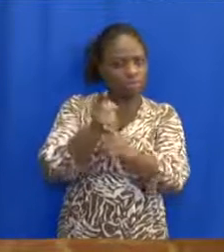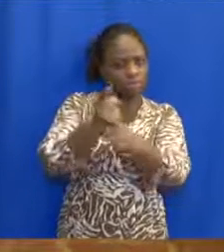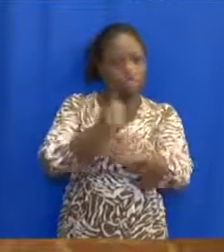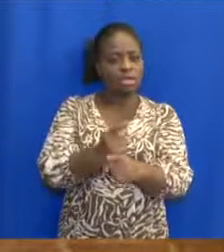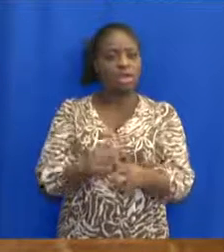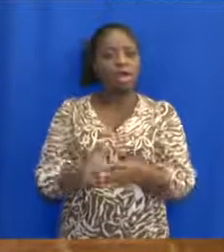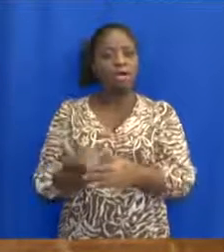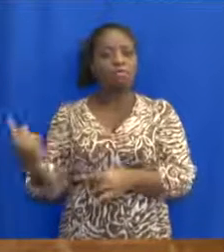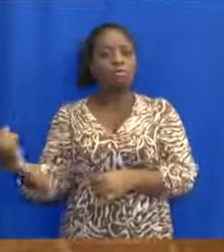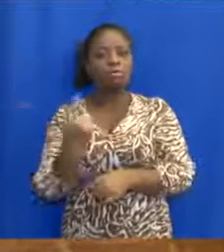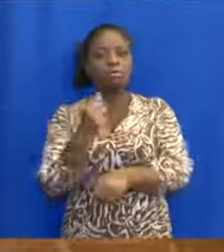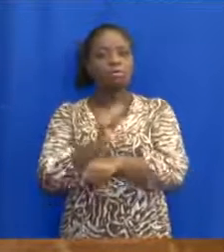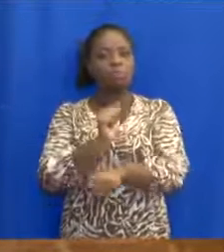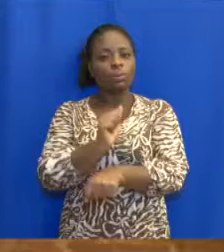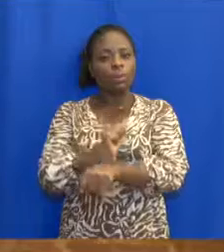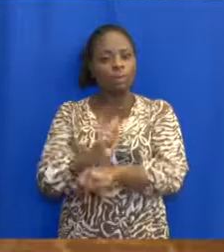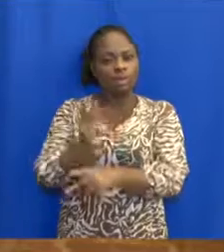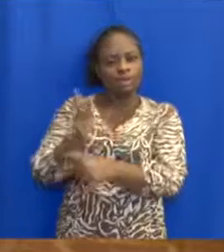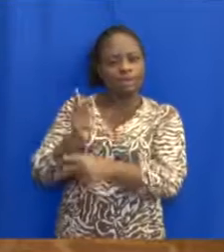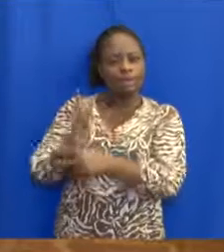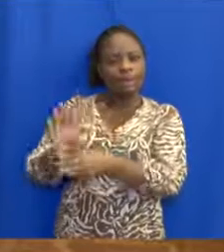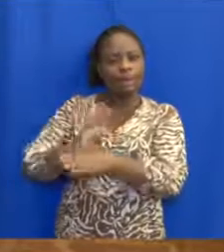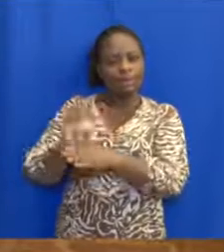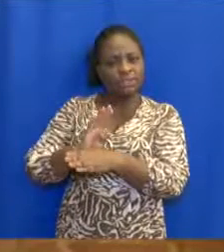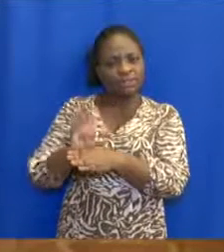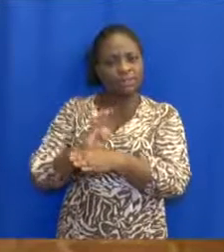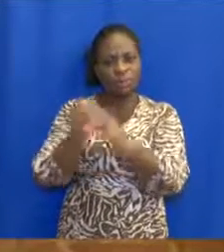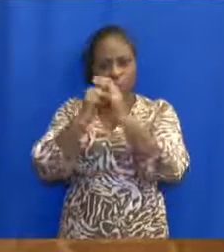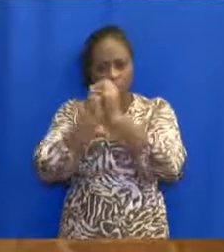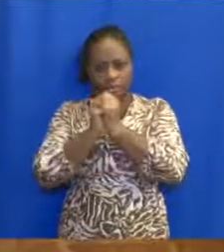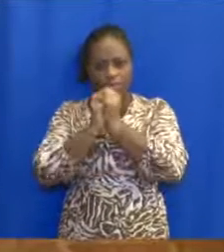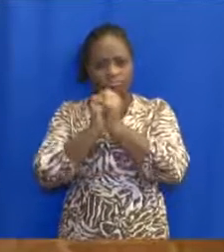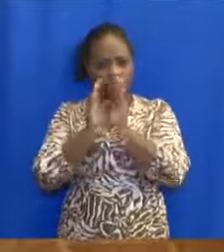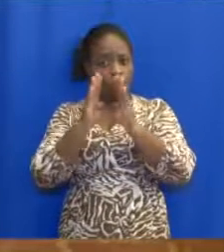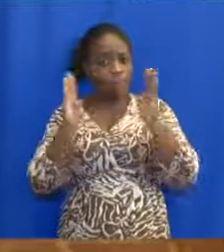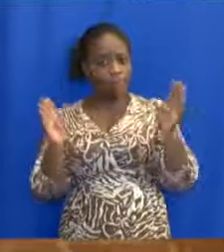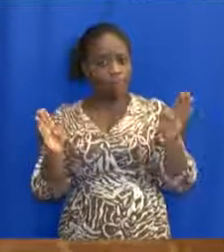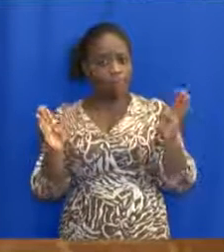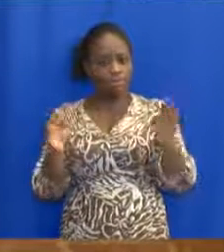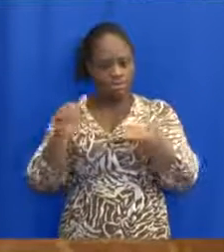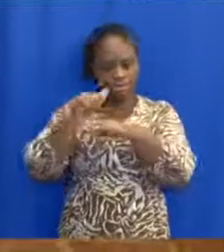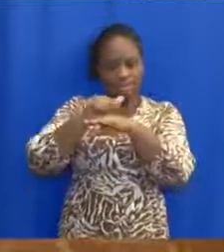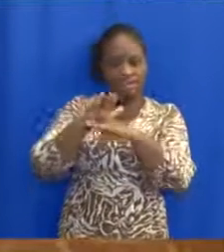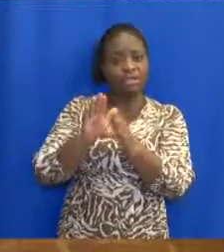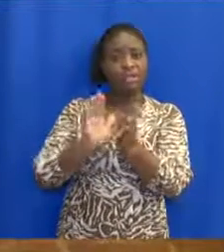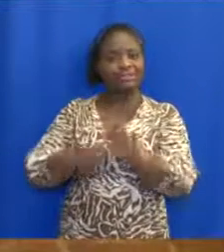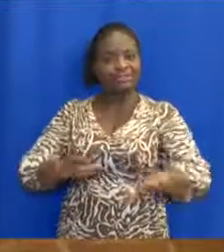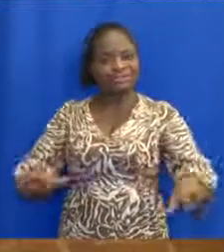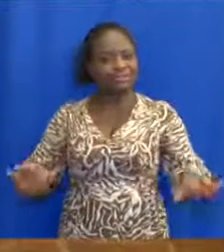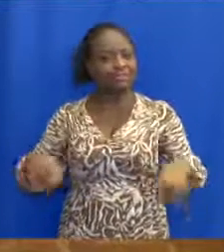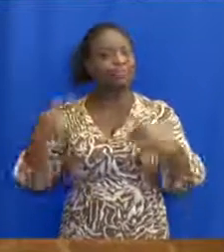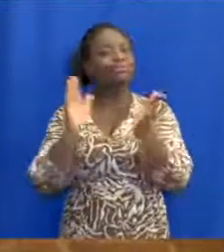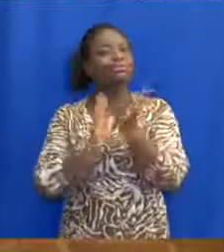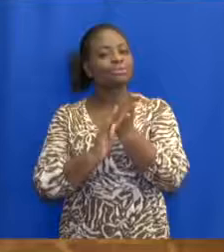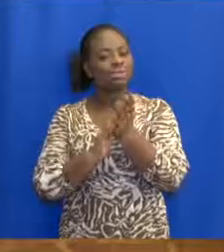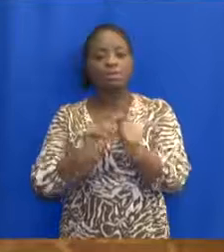how to go to work, keep our businesses and places of worship open, send our children to school,